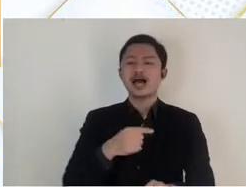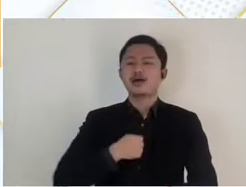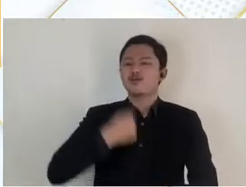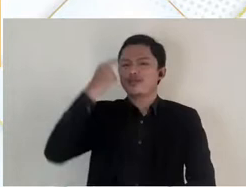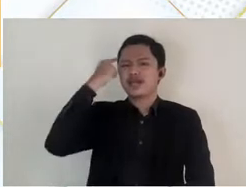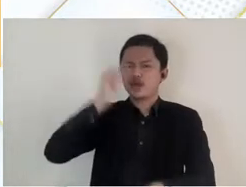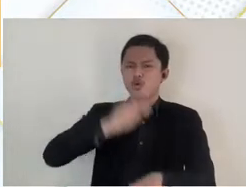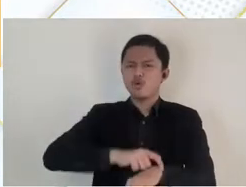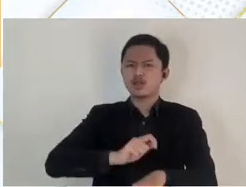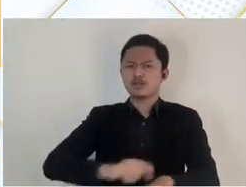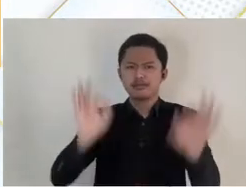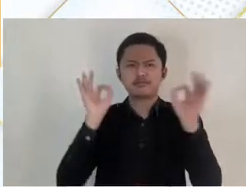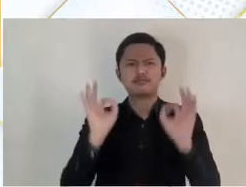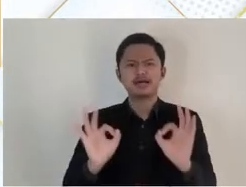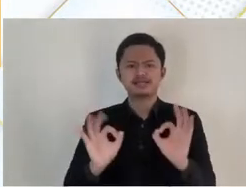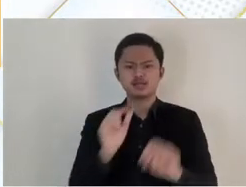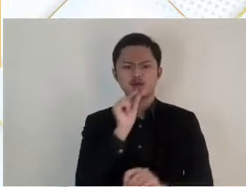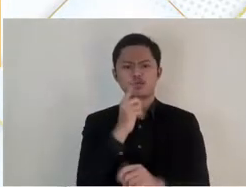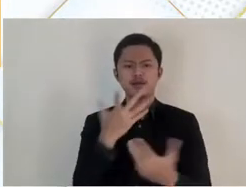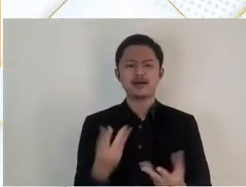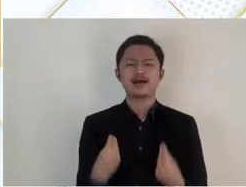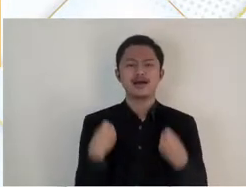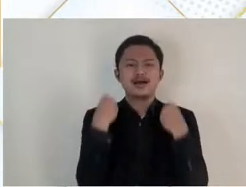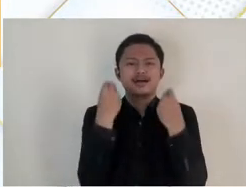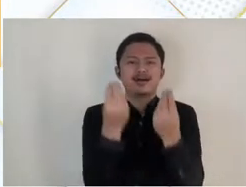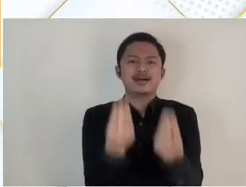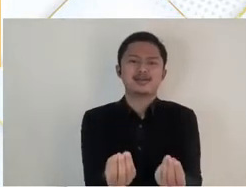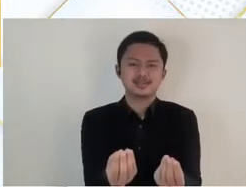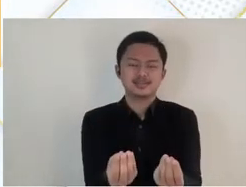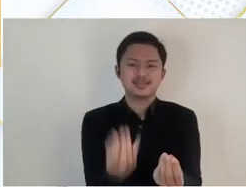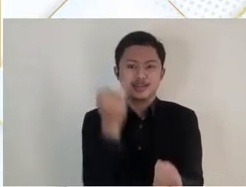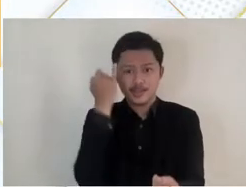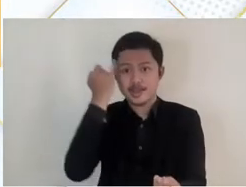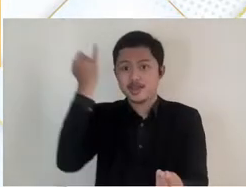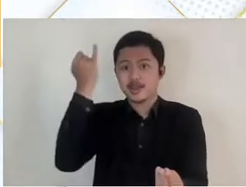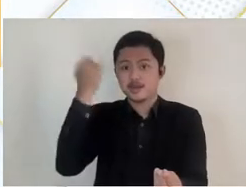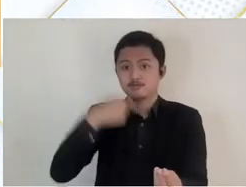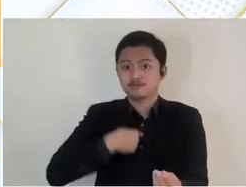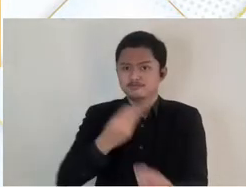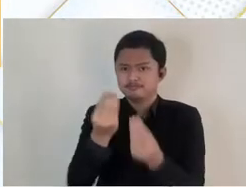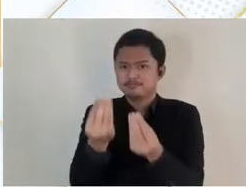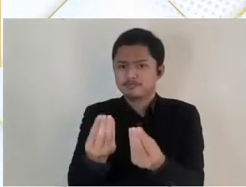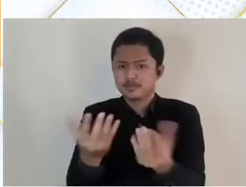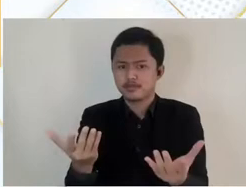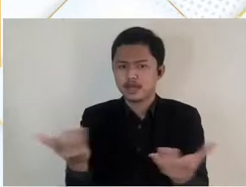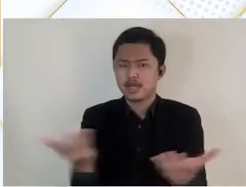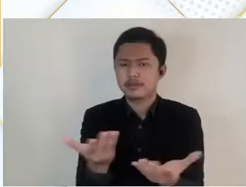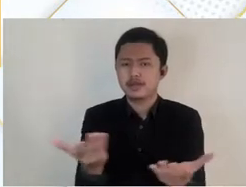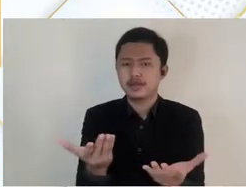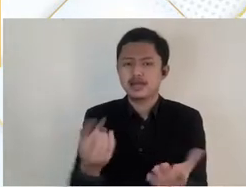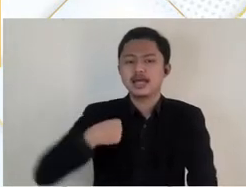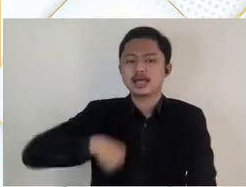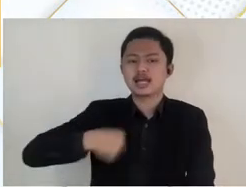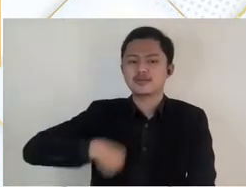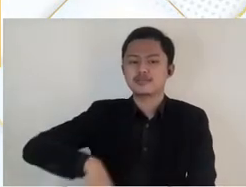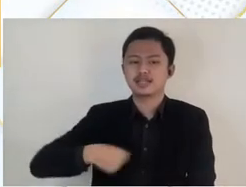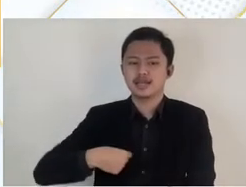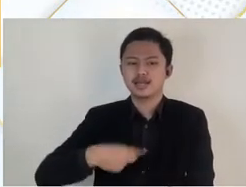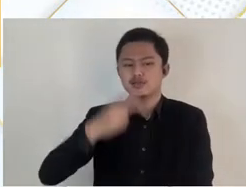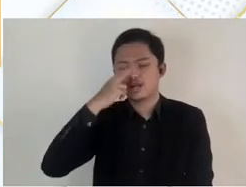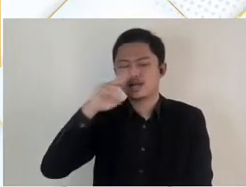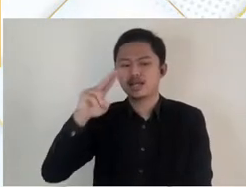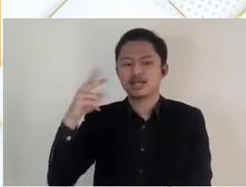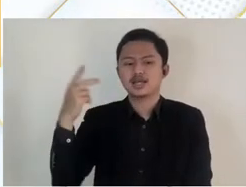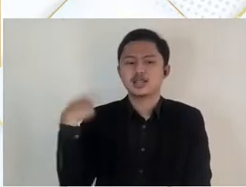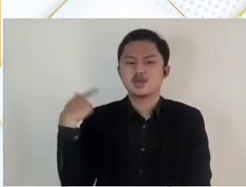think I would like to give this, my idea is to our Ministry of Foreign Affairs to